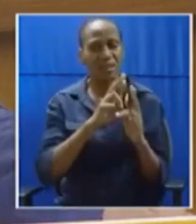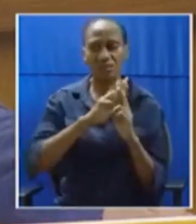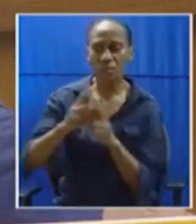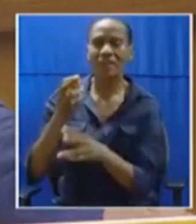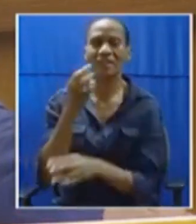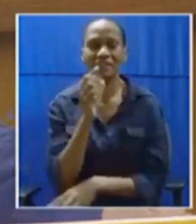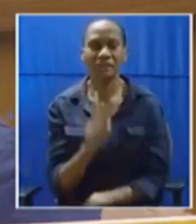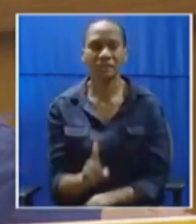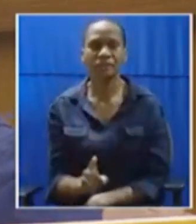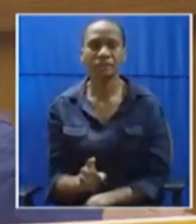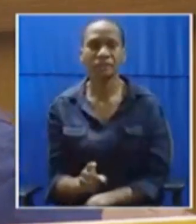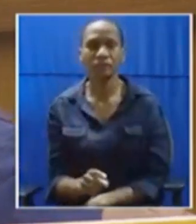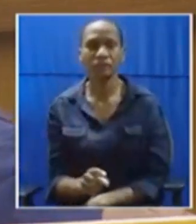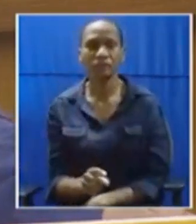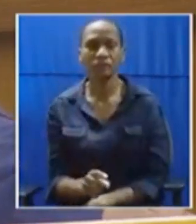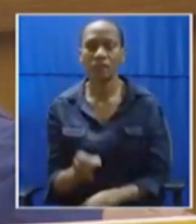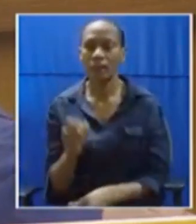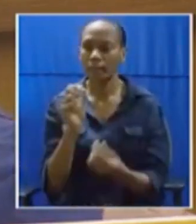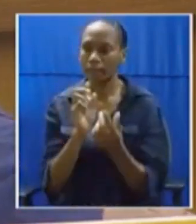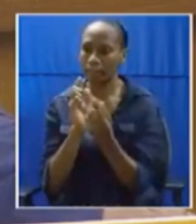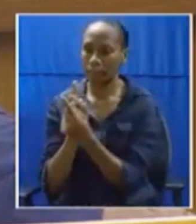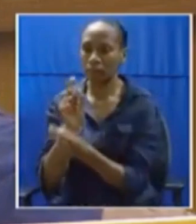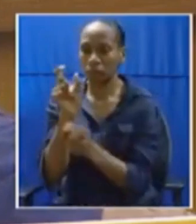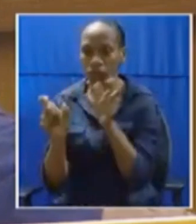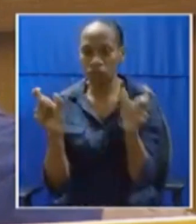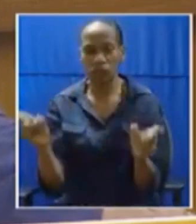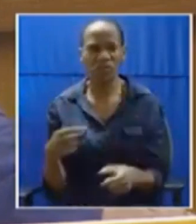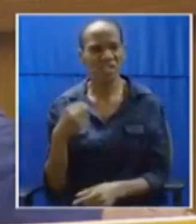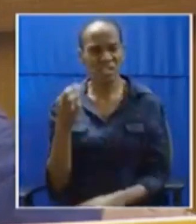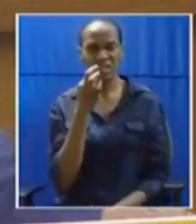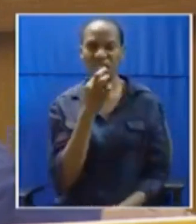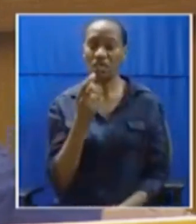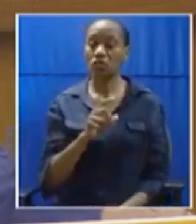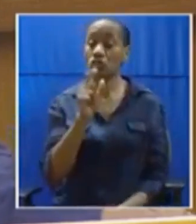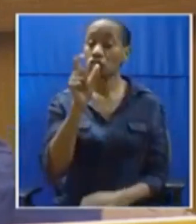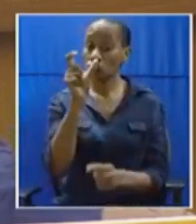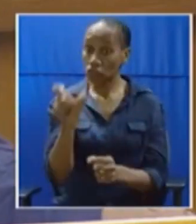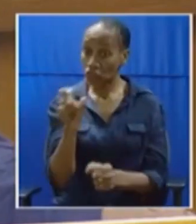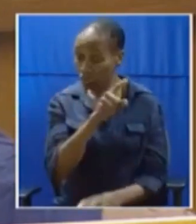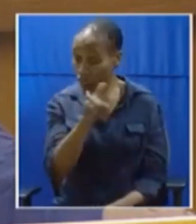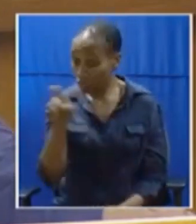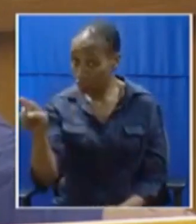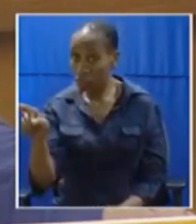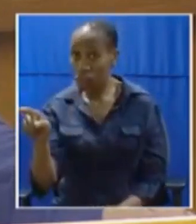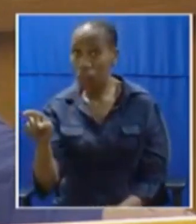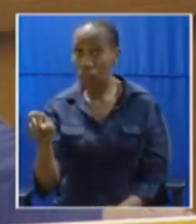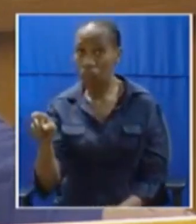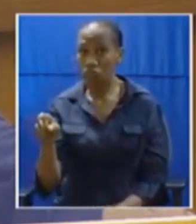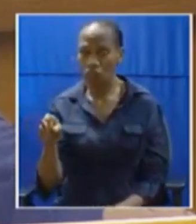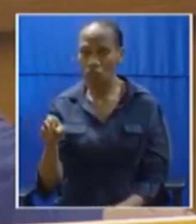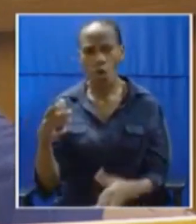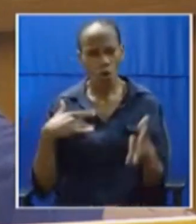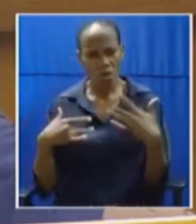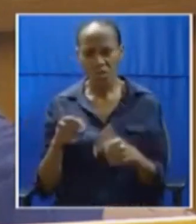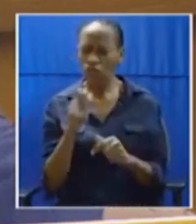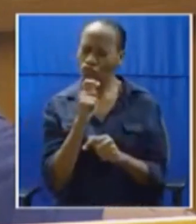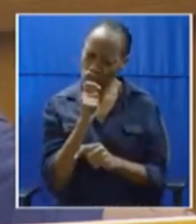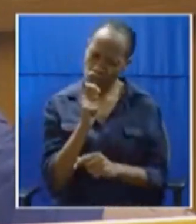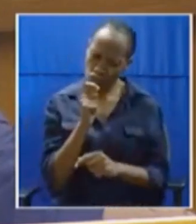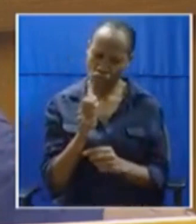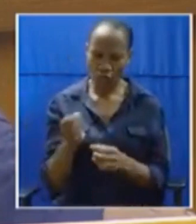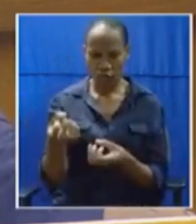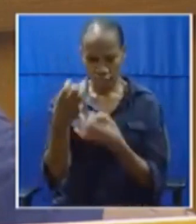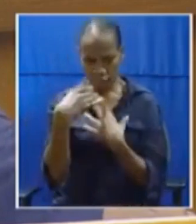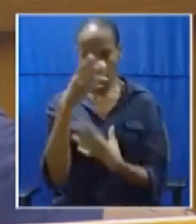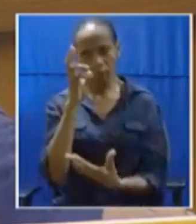to antagonize students and arrogantly call on students to focus on real concerns. This while she hasn't